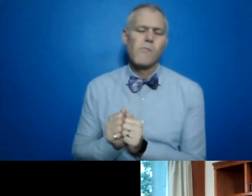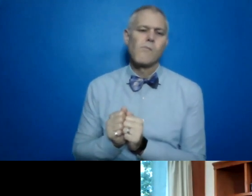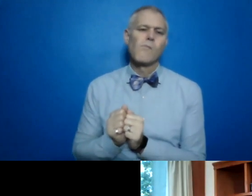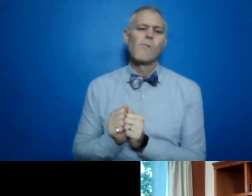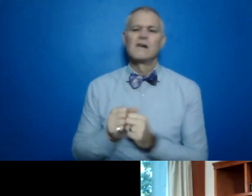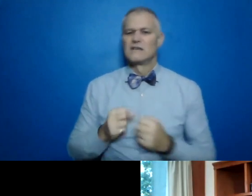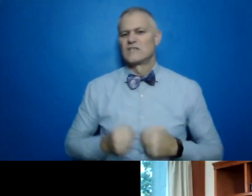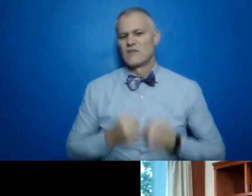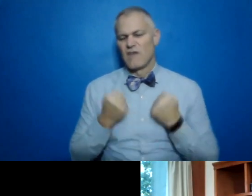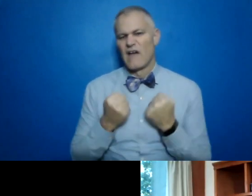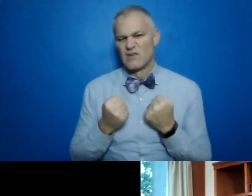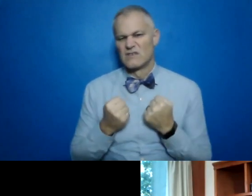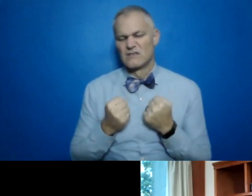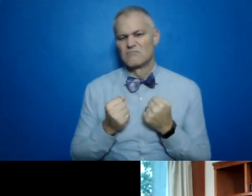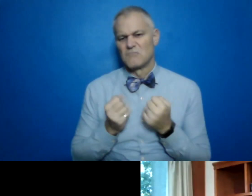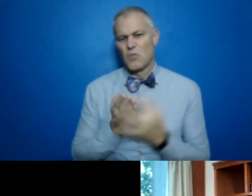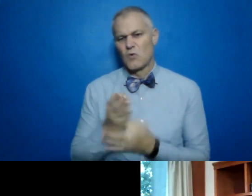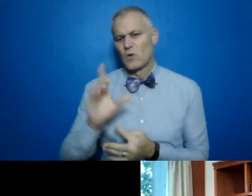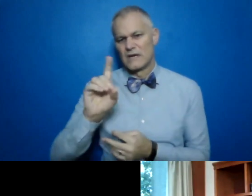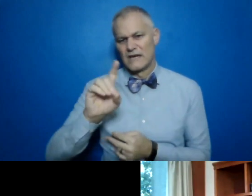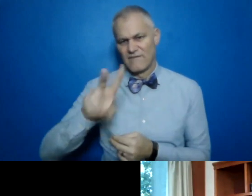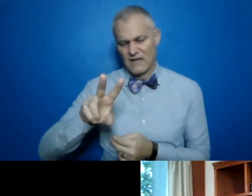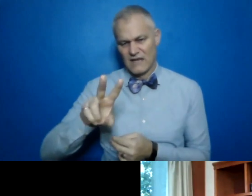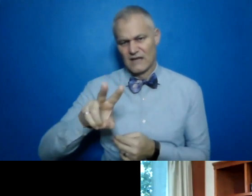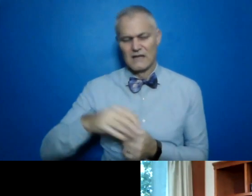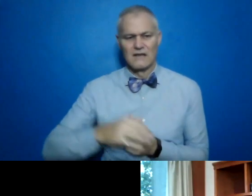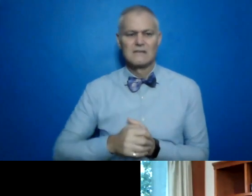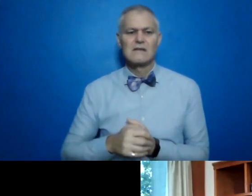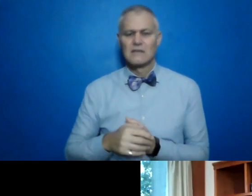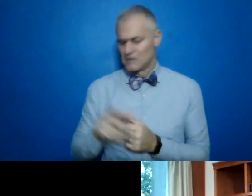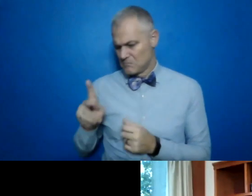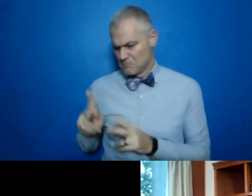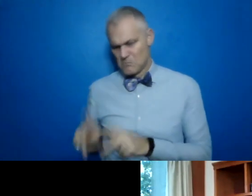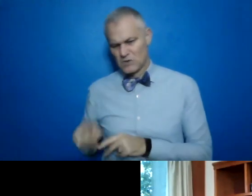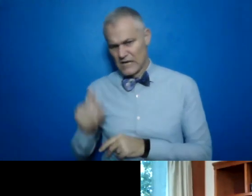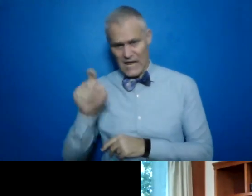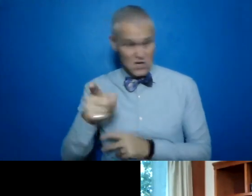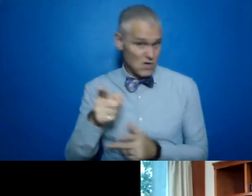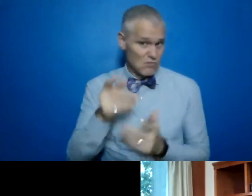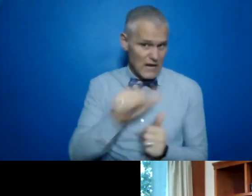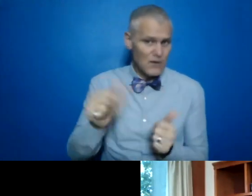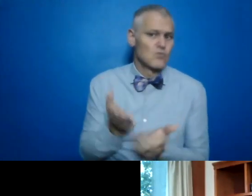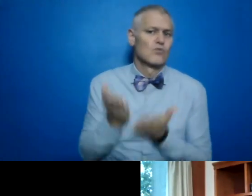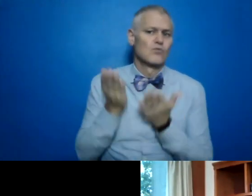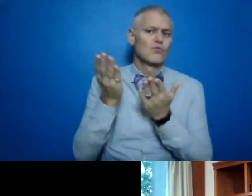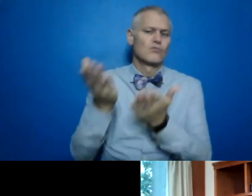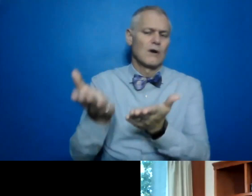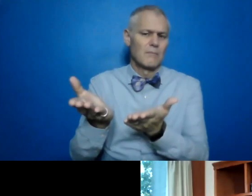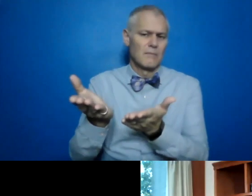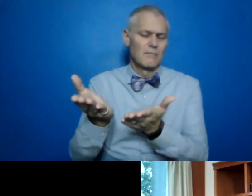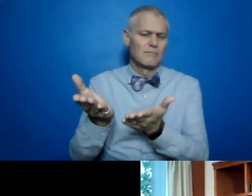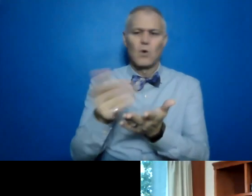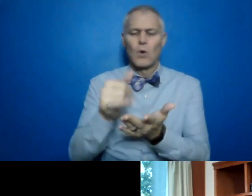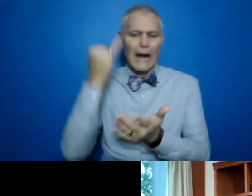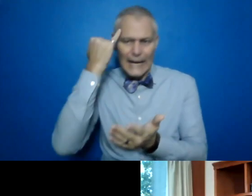survivors of domestic violence. And so this person is asking, do you have any recommendations or do you have any